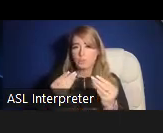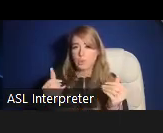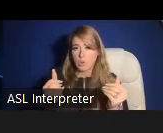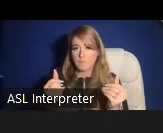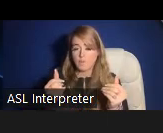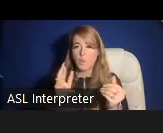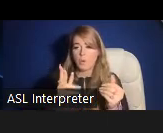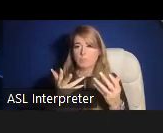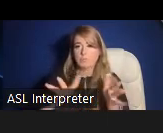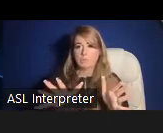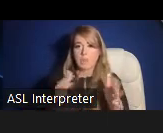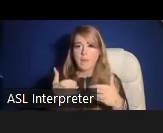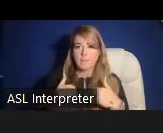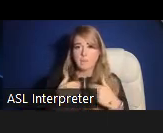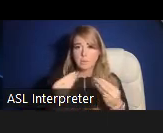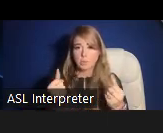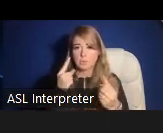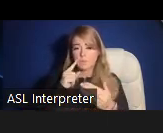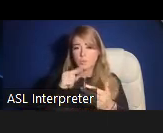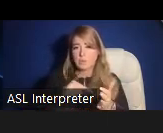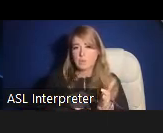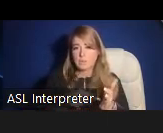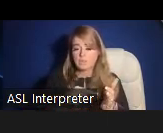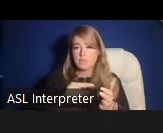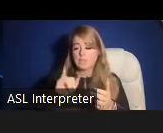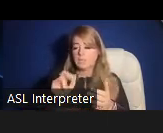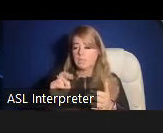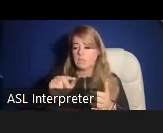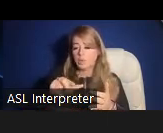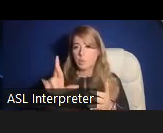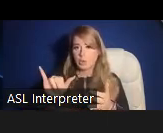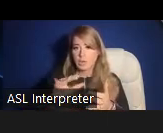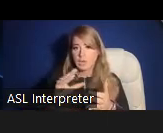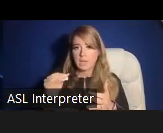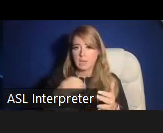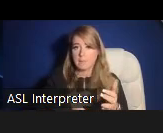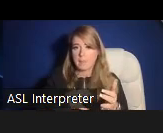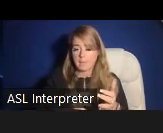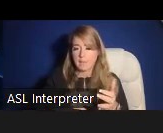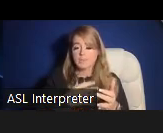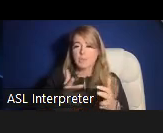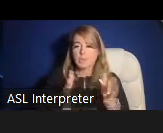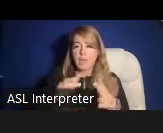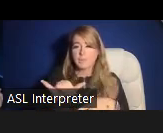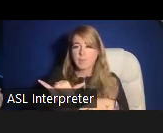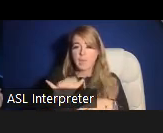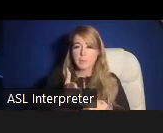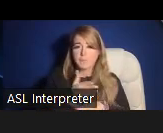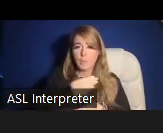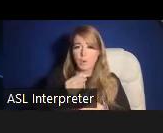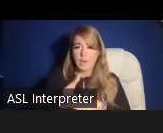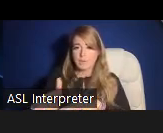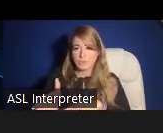or had solution to that inquiry or that complaint. So kind of like the before and